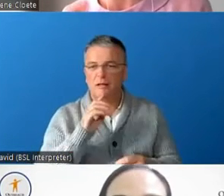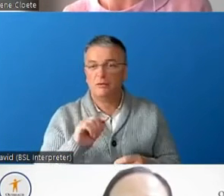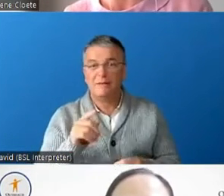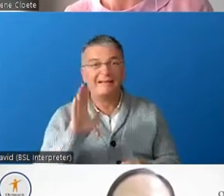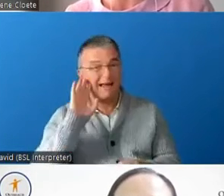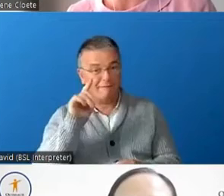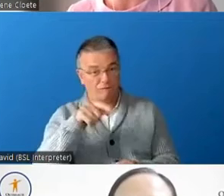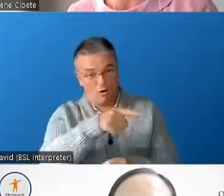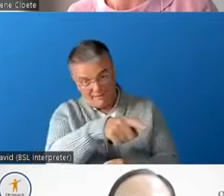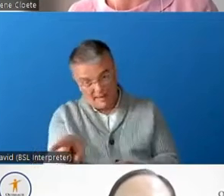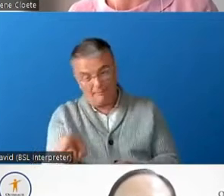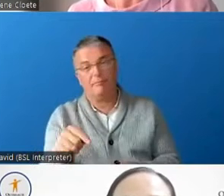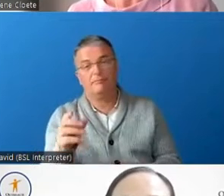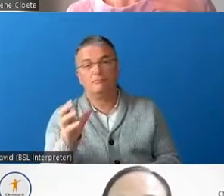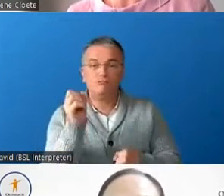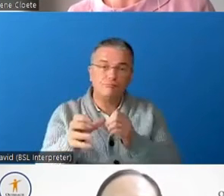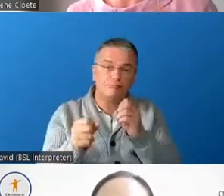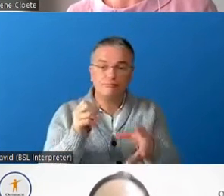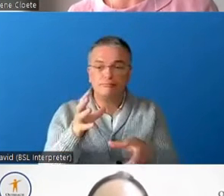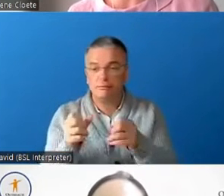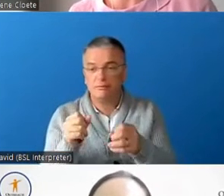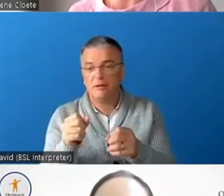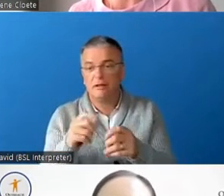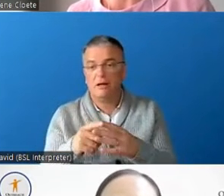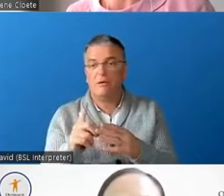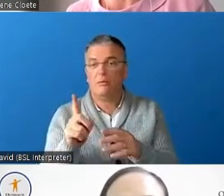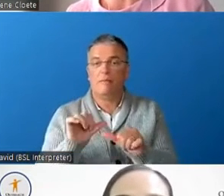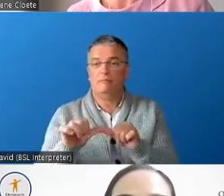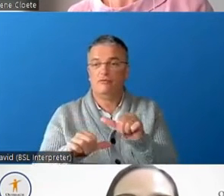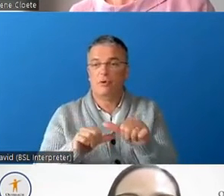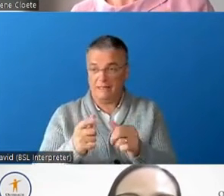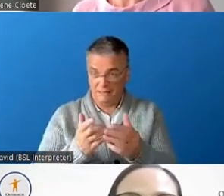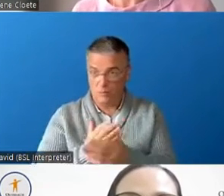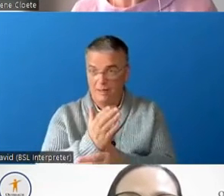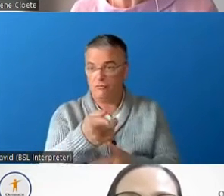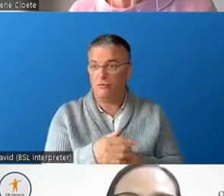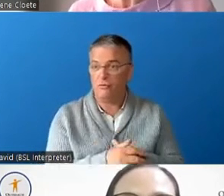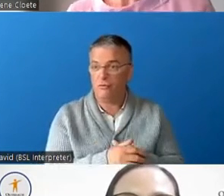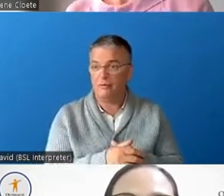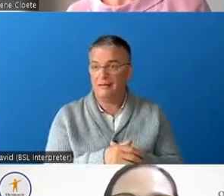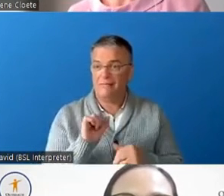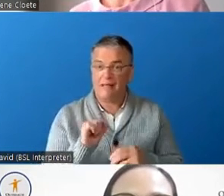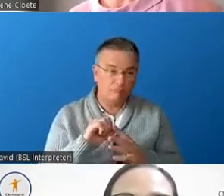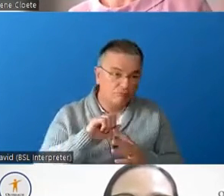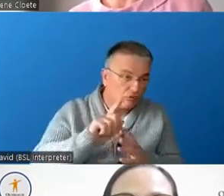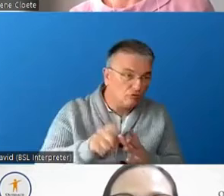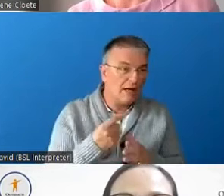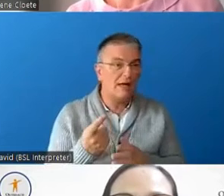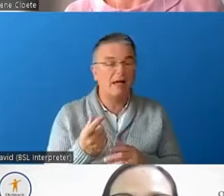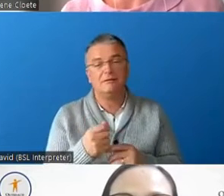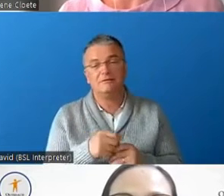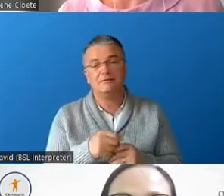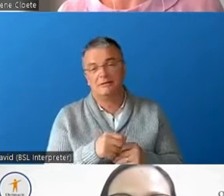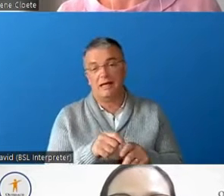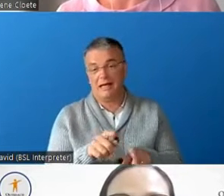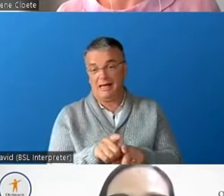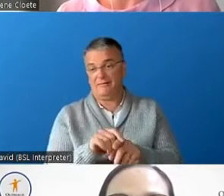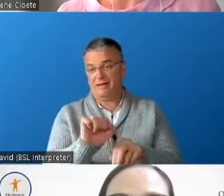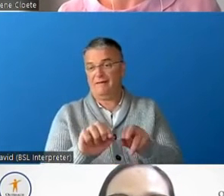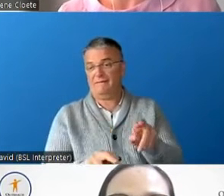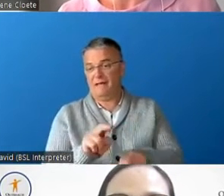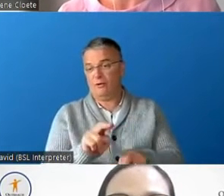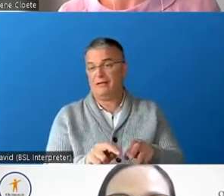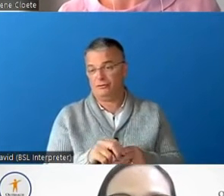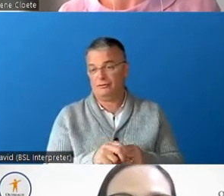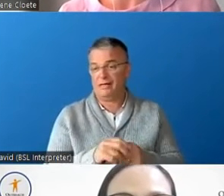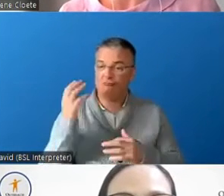from the participants of Kapakulan about the process that they went through in their project, as well as the evaluation